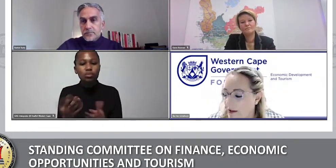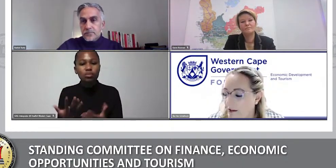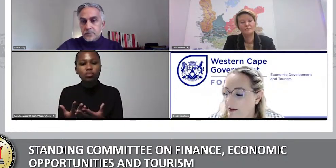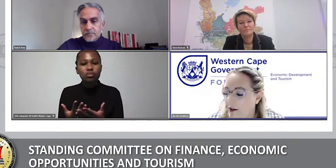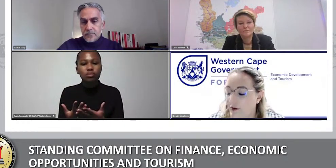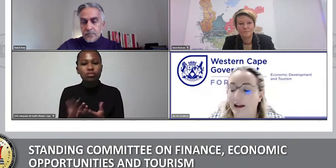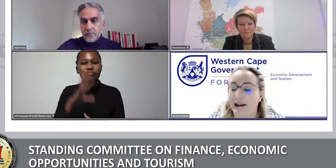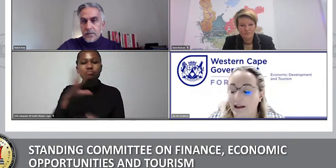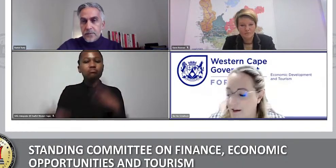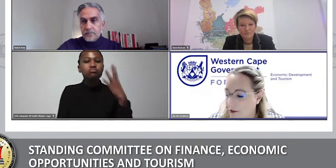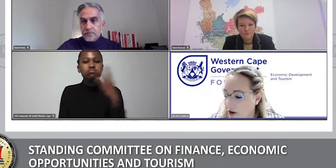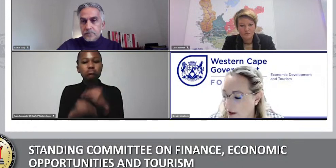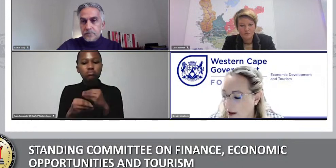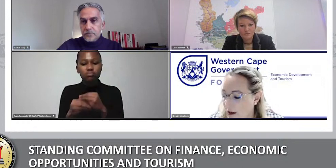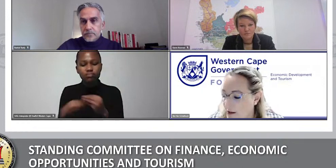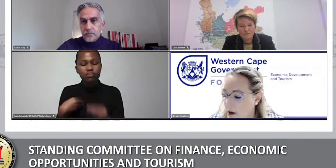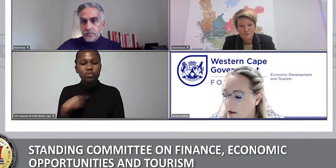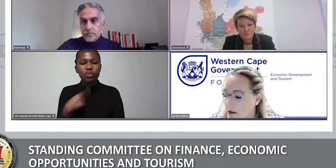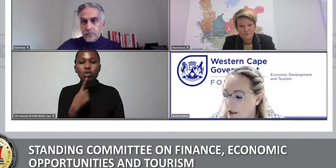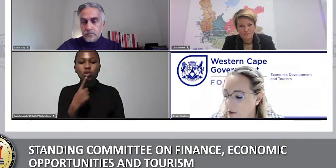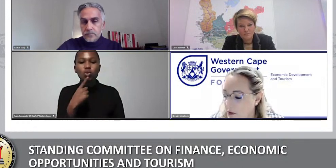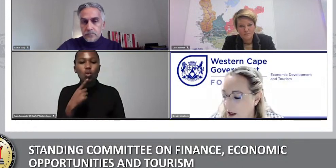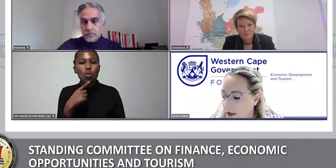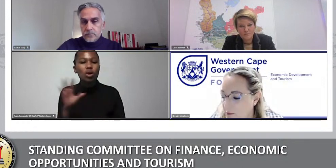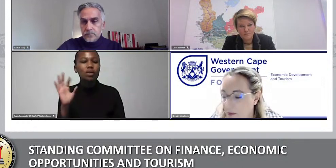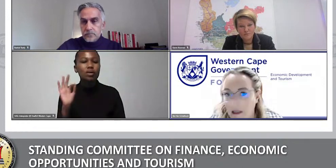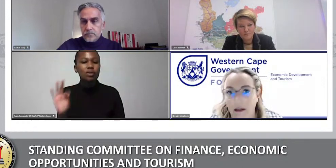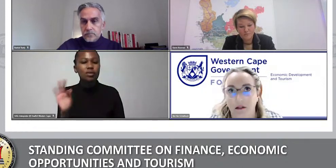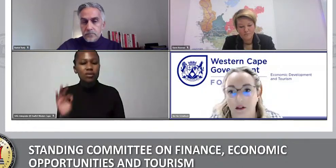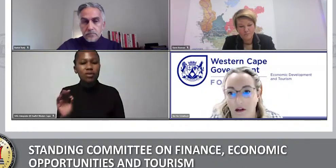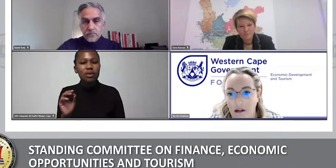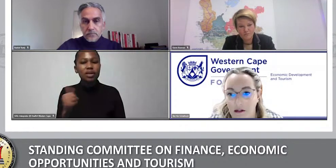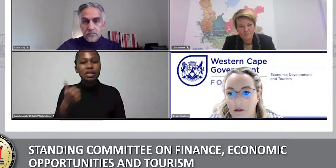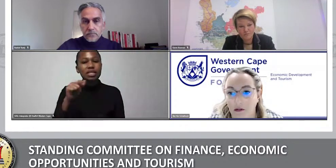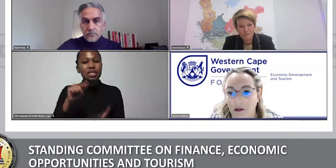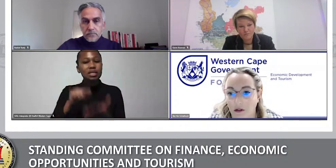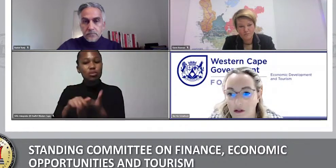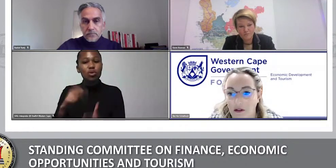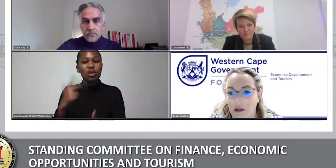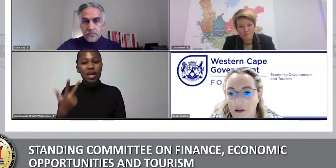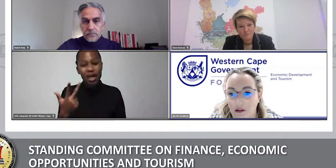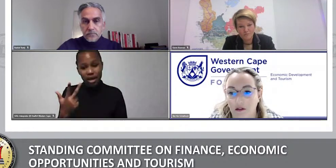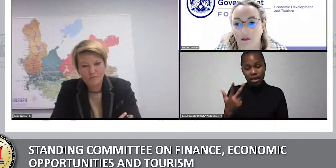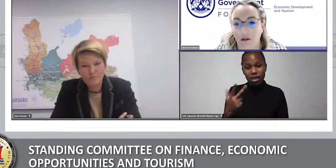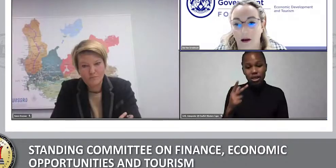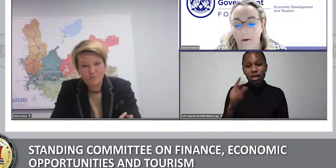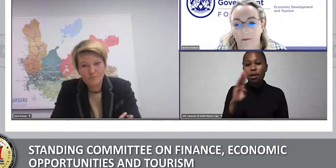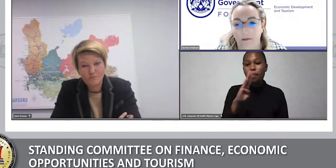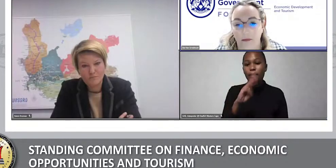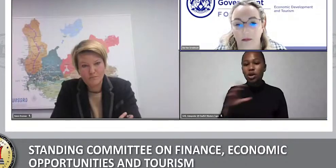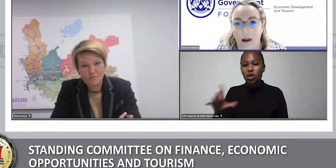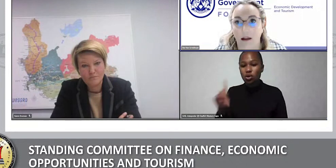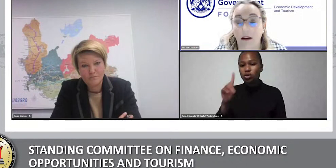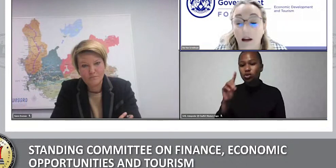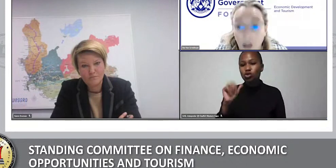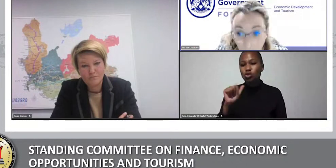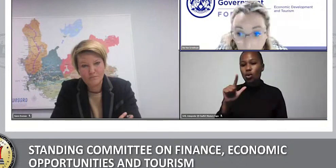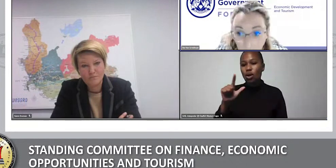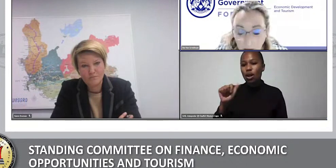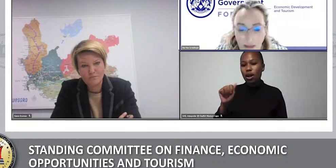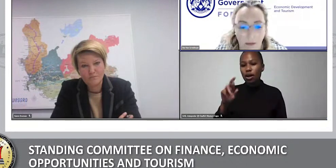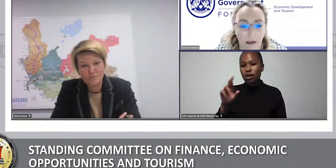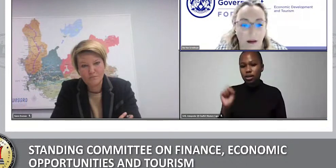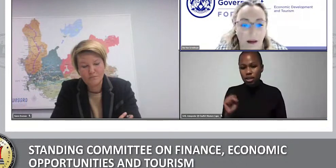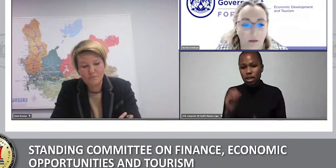I get it correctly, Karen can add, it's about $6.8 billion with regards to the total under